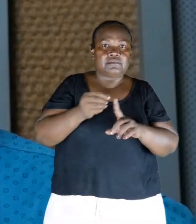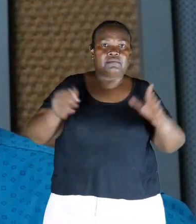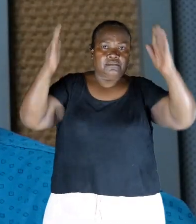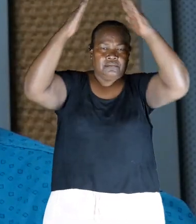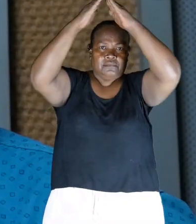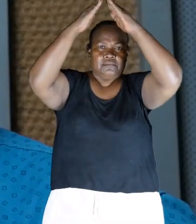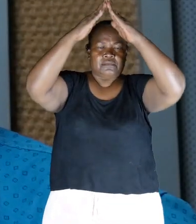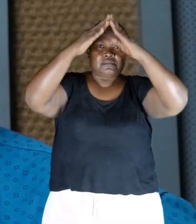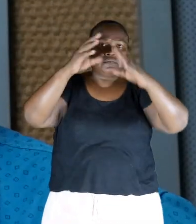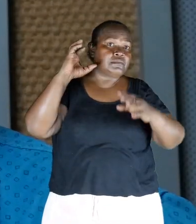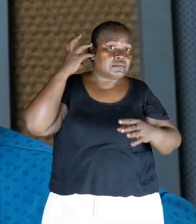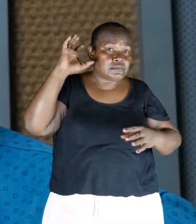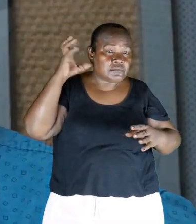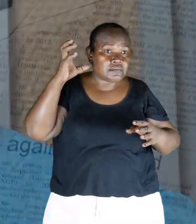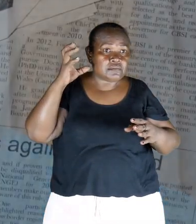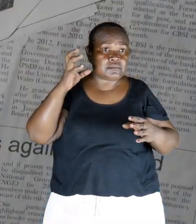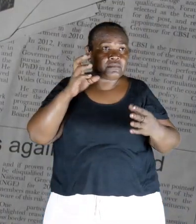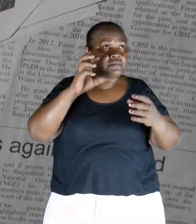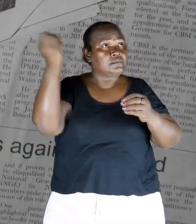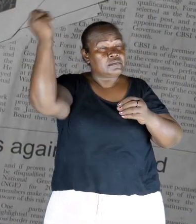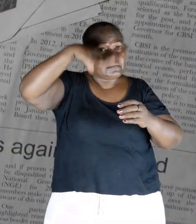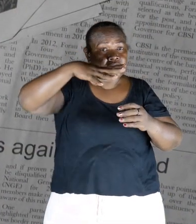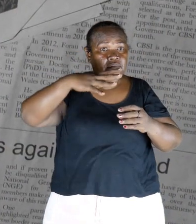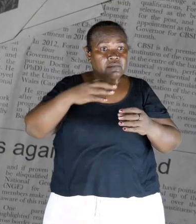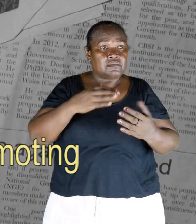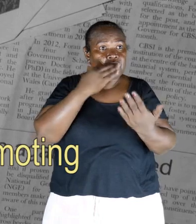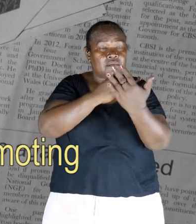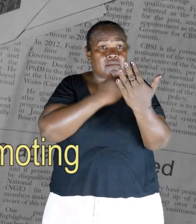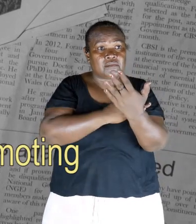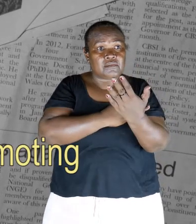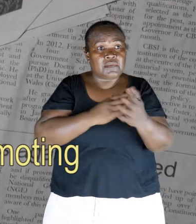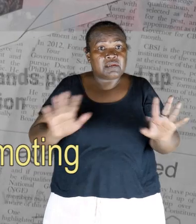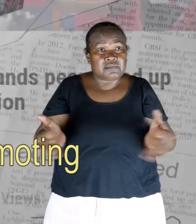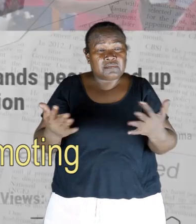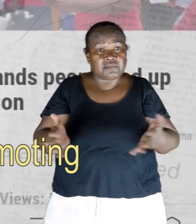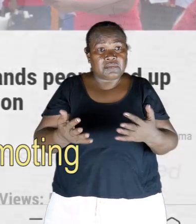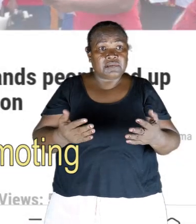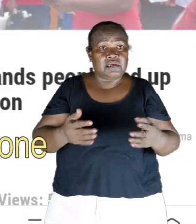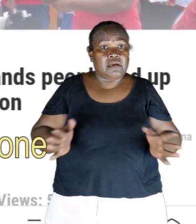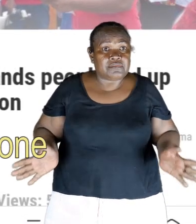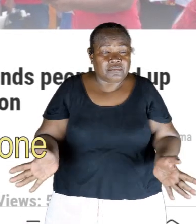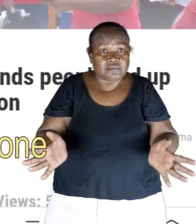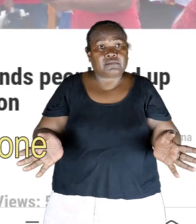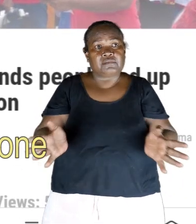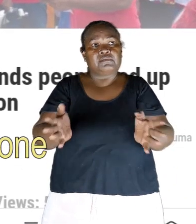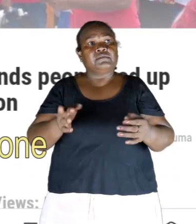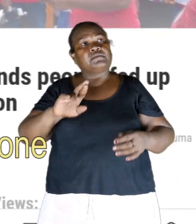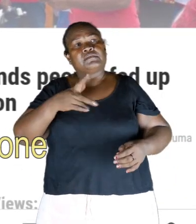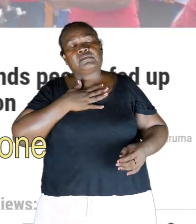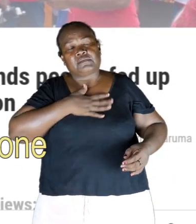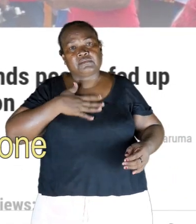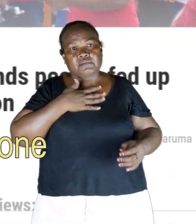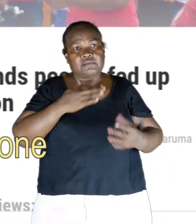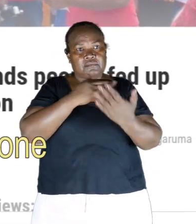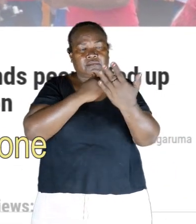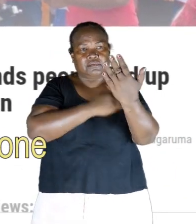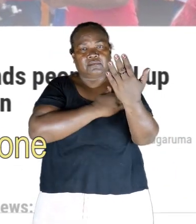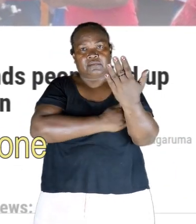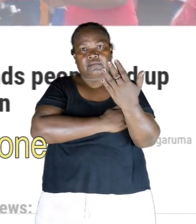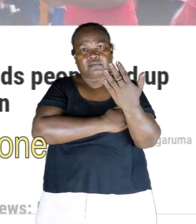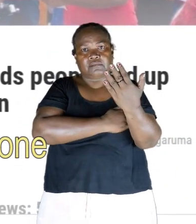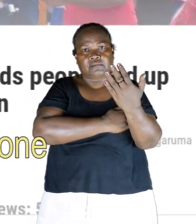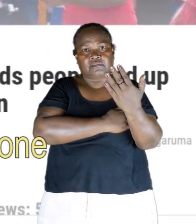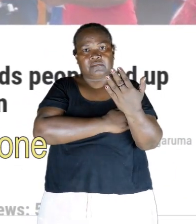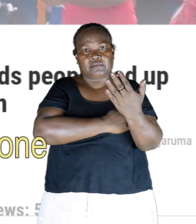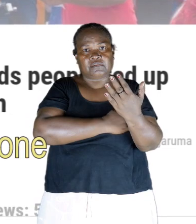parliament. I think the media, they play a very important role in promoting and publishing the